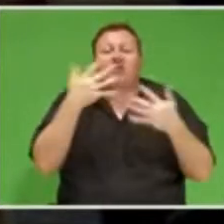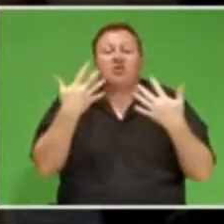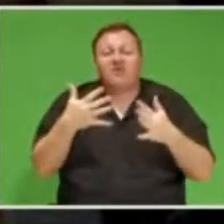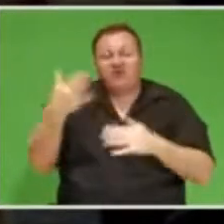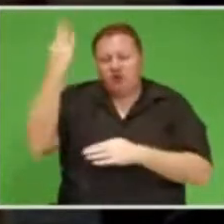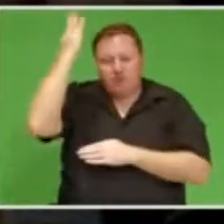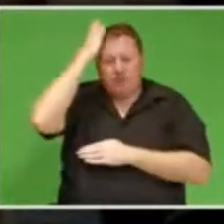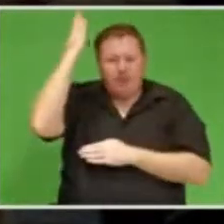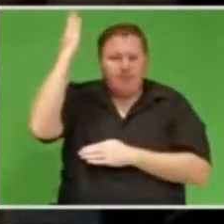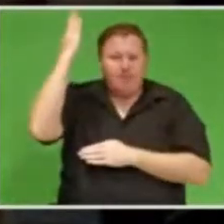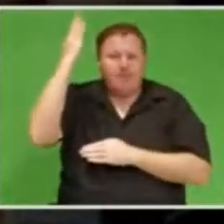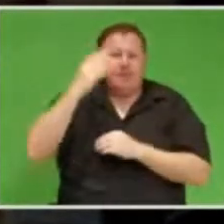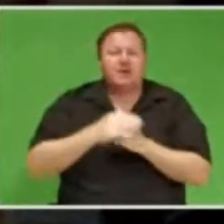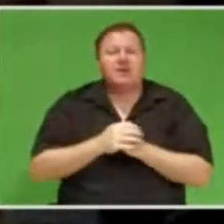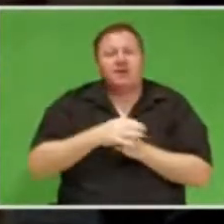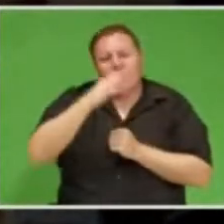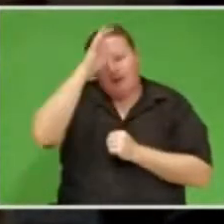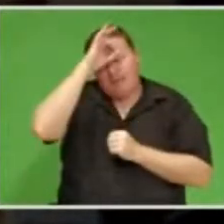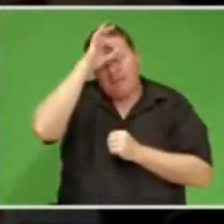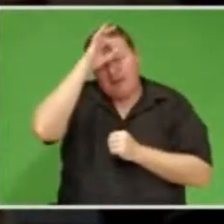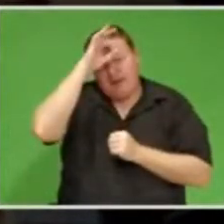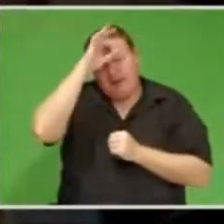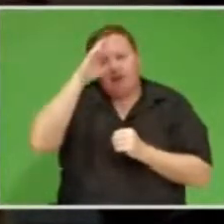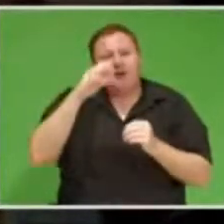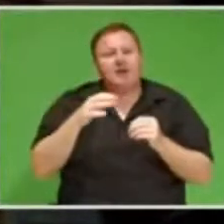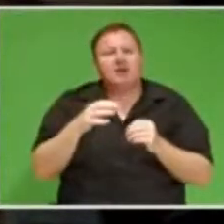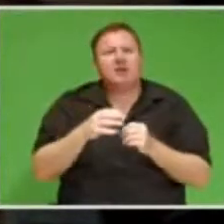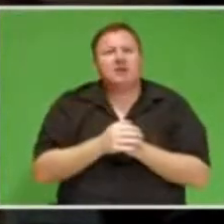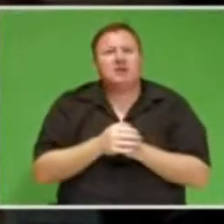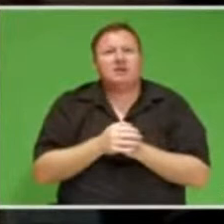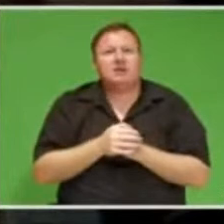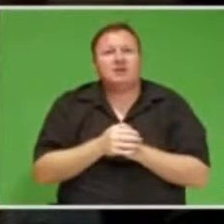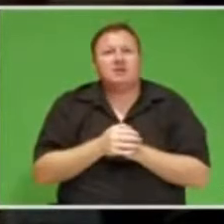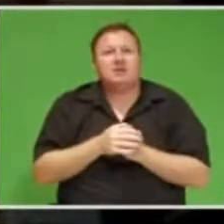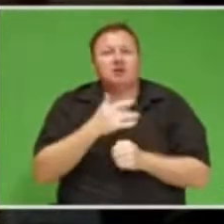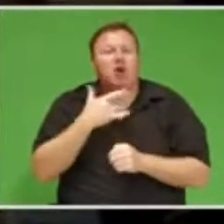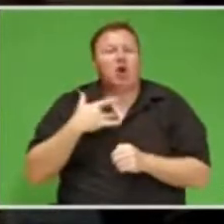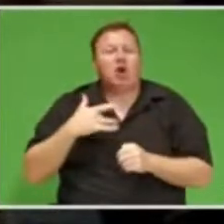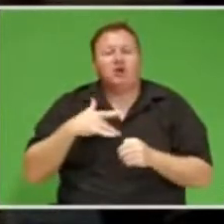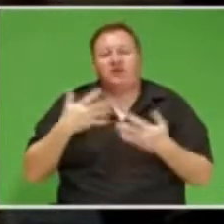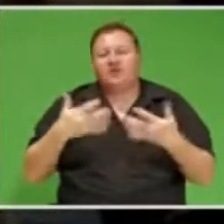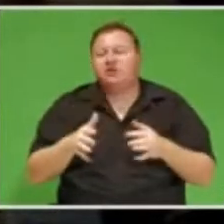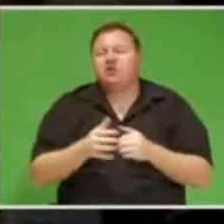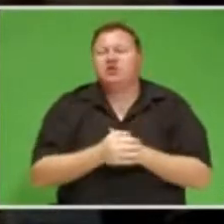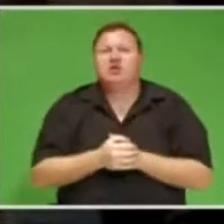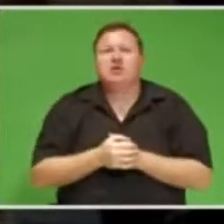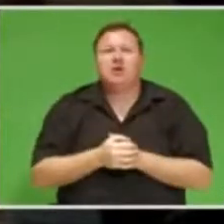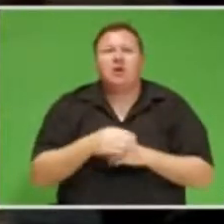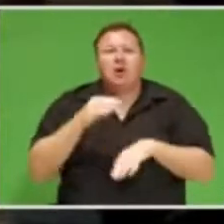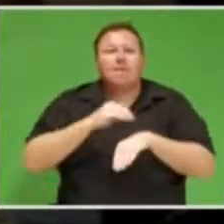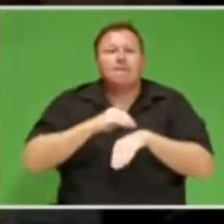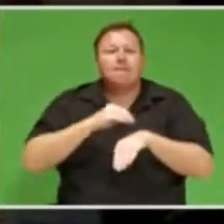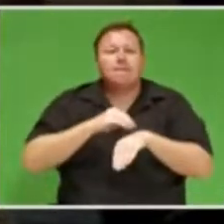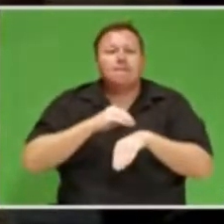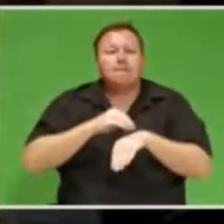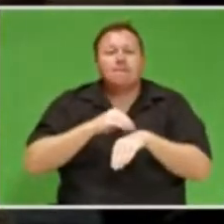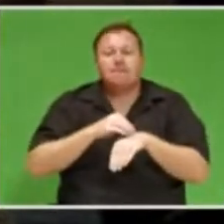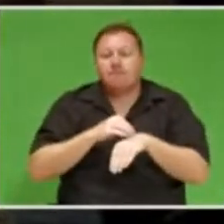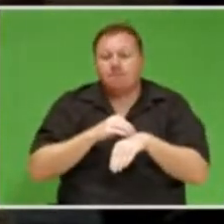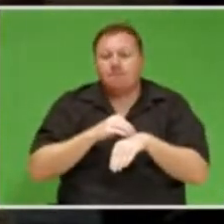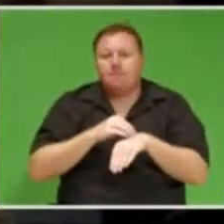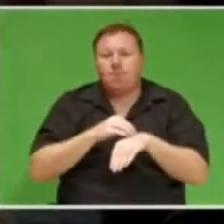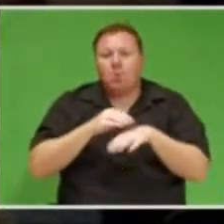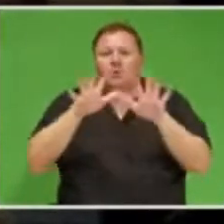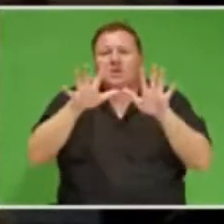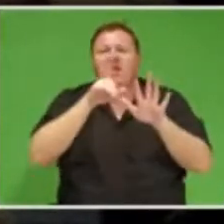graduated from police academies, and a further 10,000 will be recruited